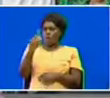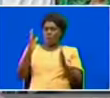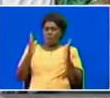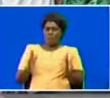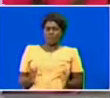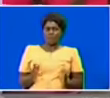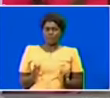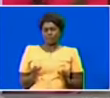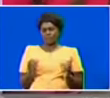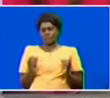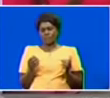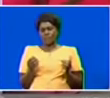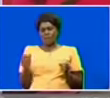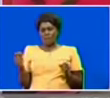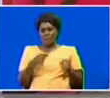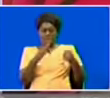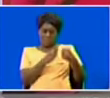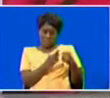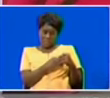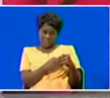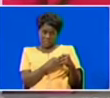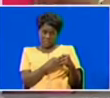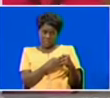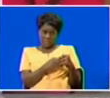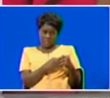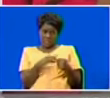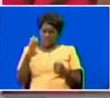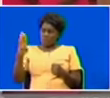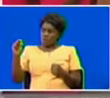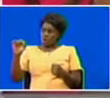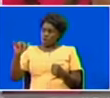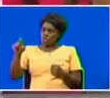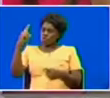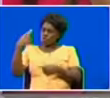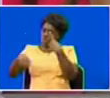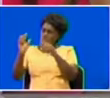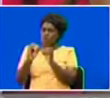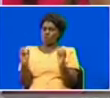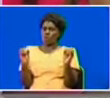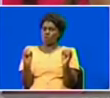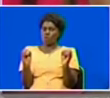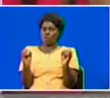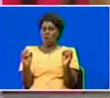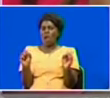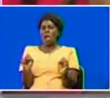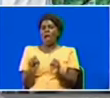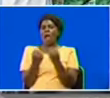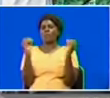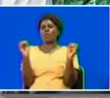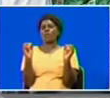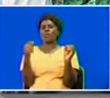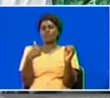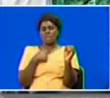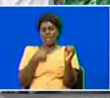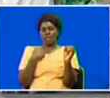So what if August 8th comes and Boni, you're not the one who takes the day? That will not happen. I'm the one campaigning.